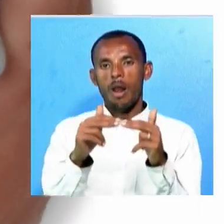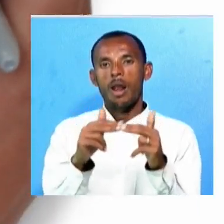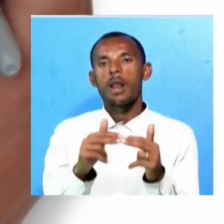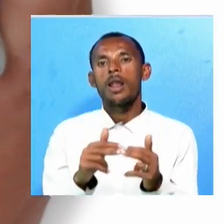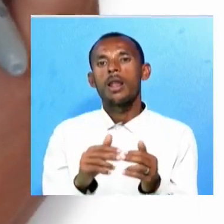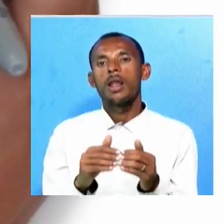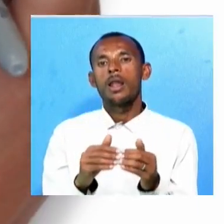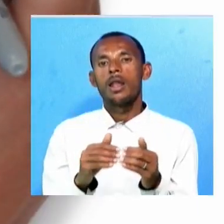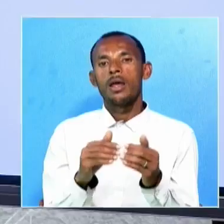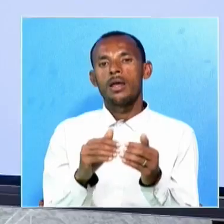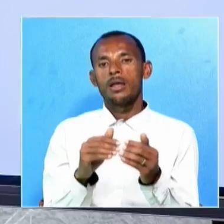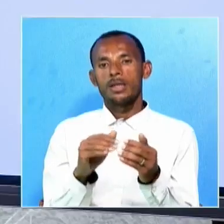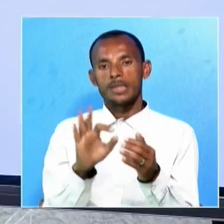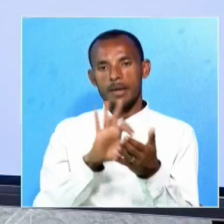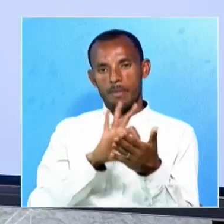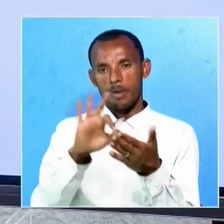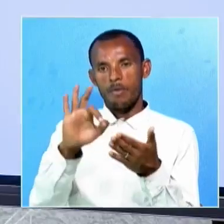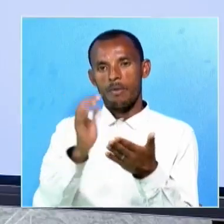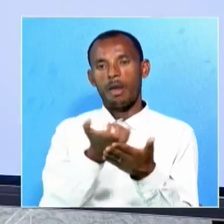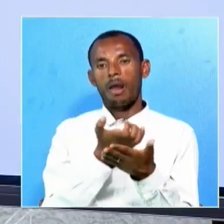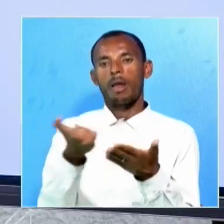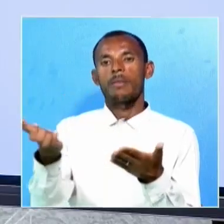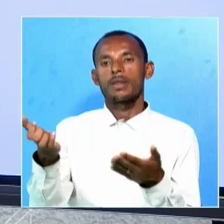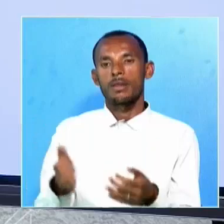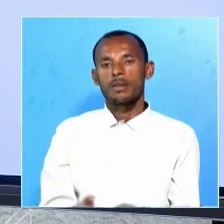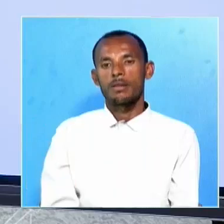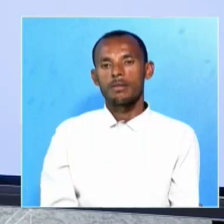of elements.